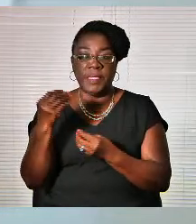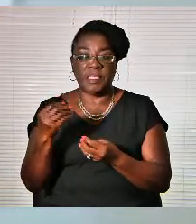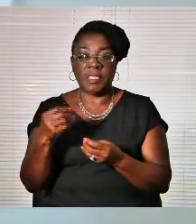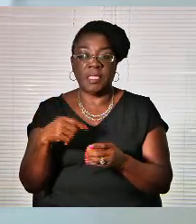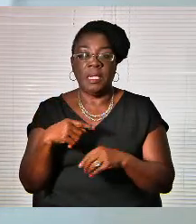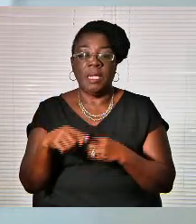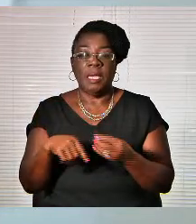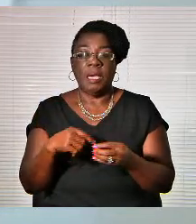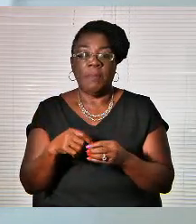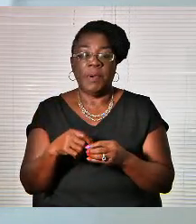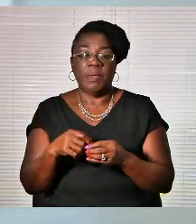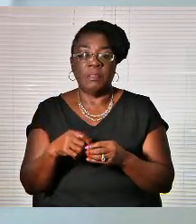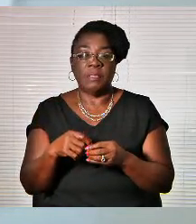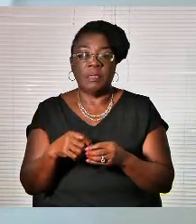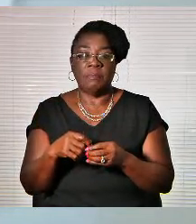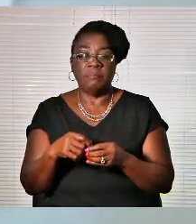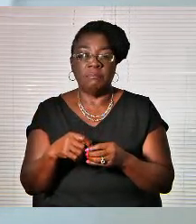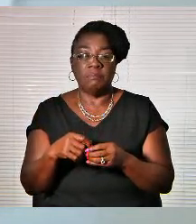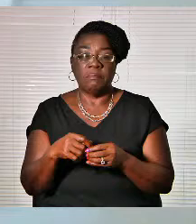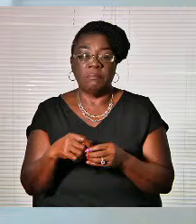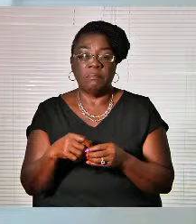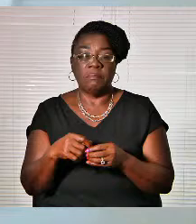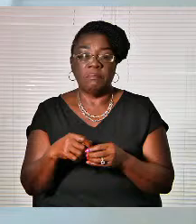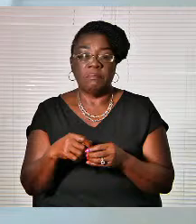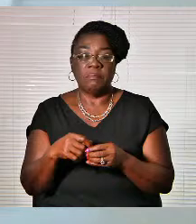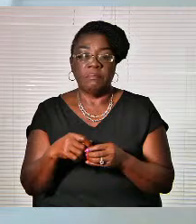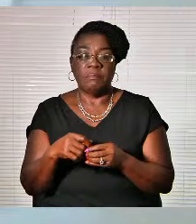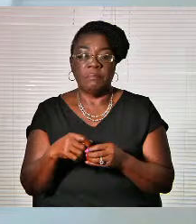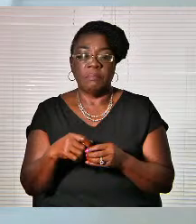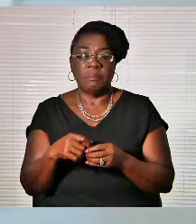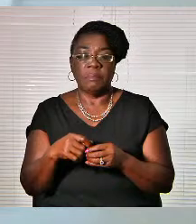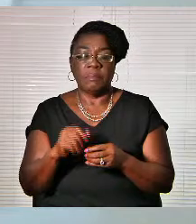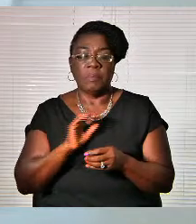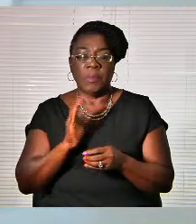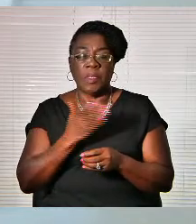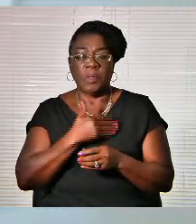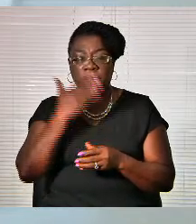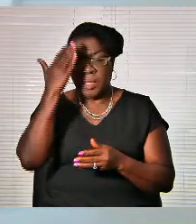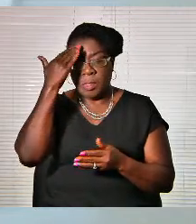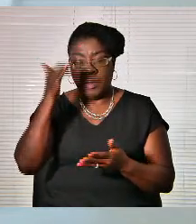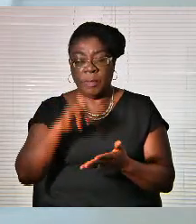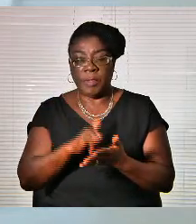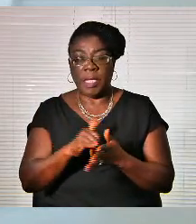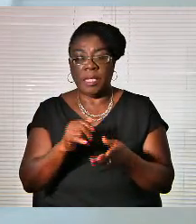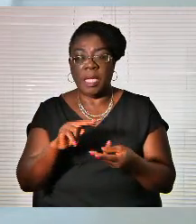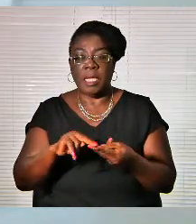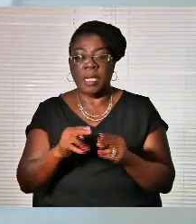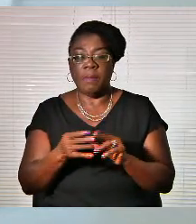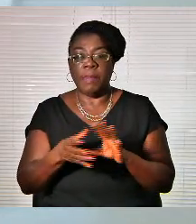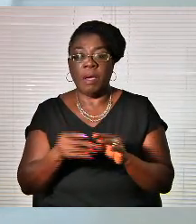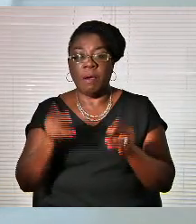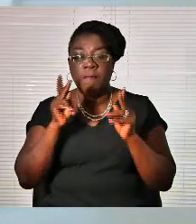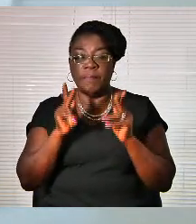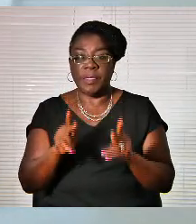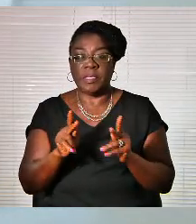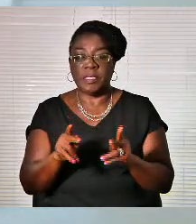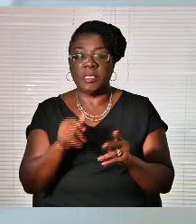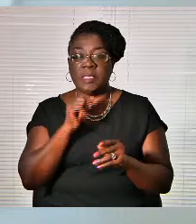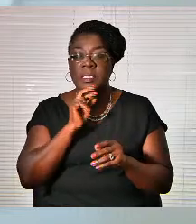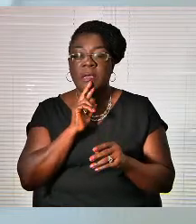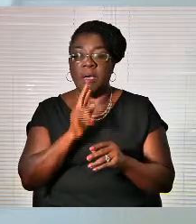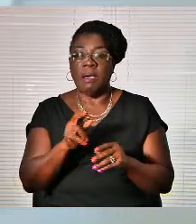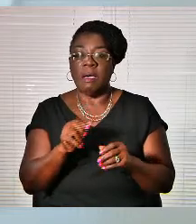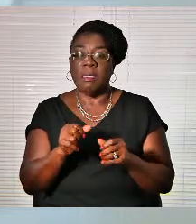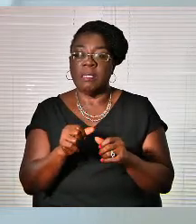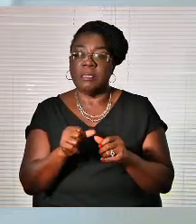SARS-CoV-2 virus and strains in country. We do know that a number of persons are still mixing.